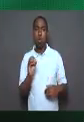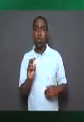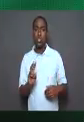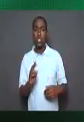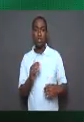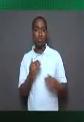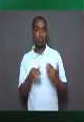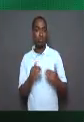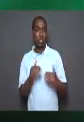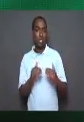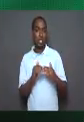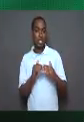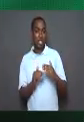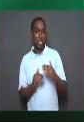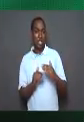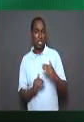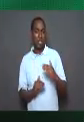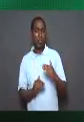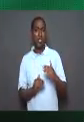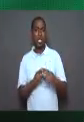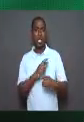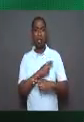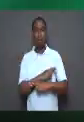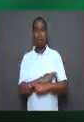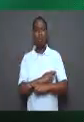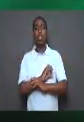oxygen and feels breathless.